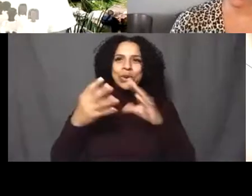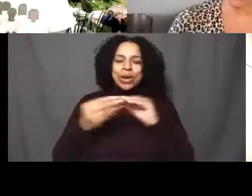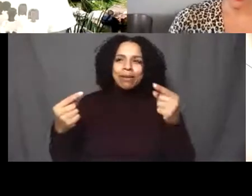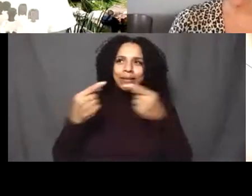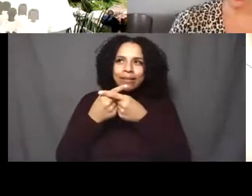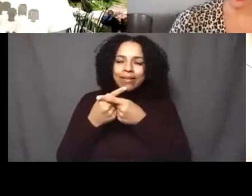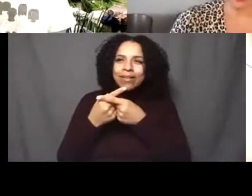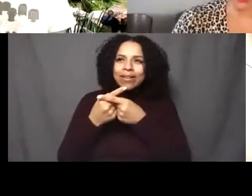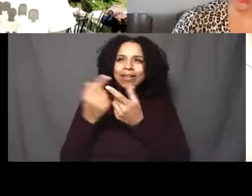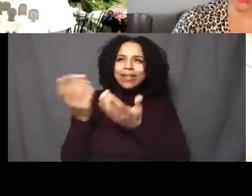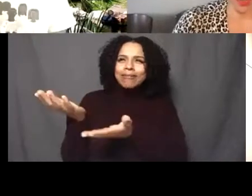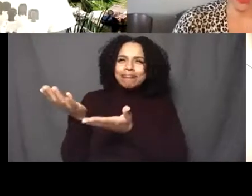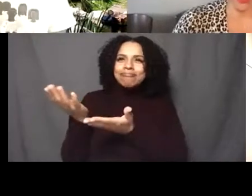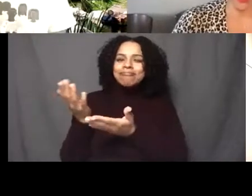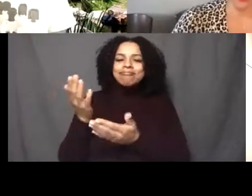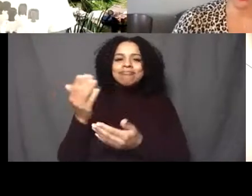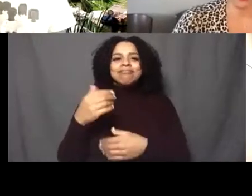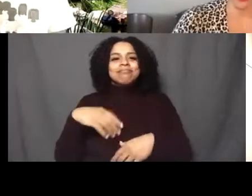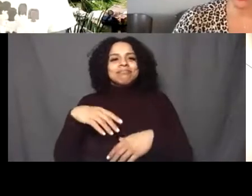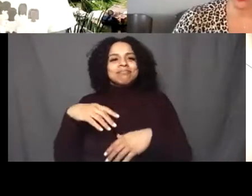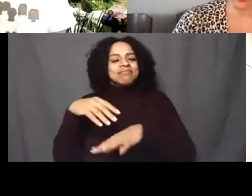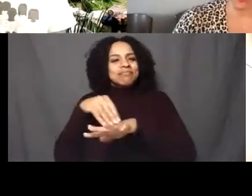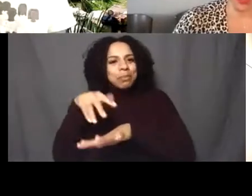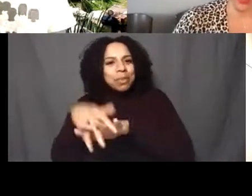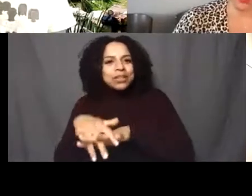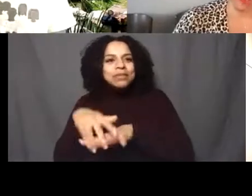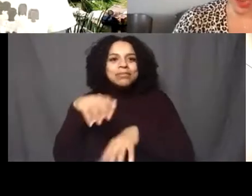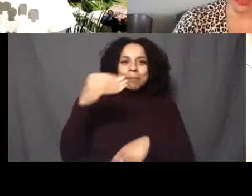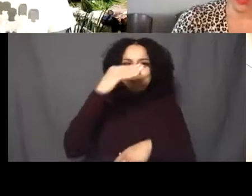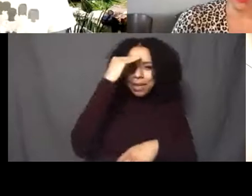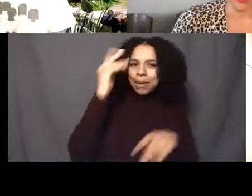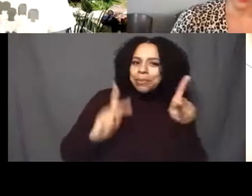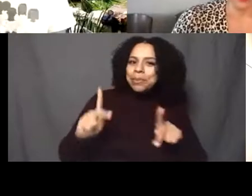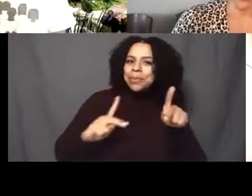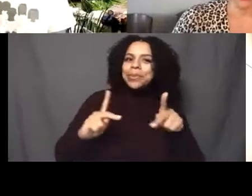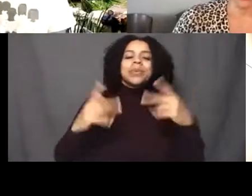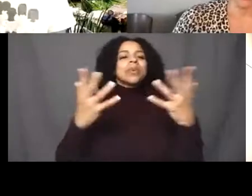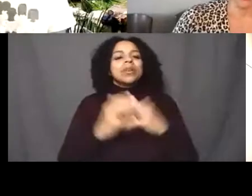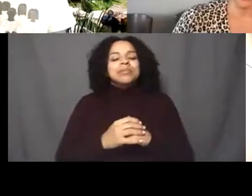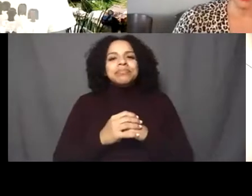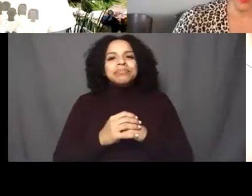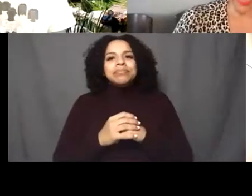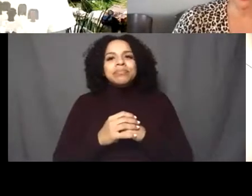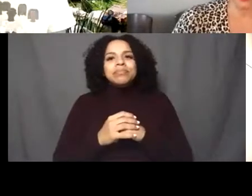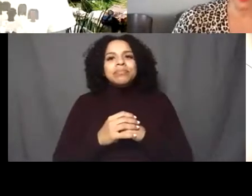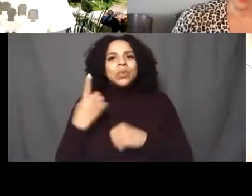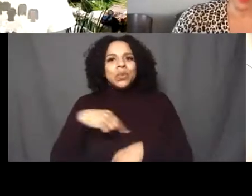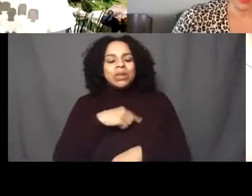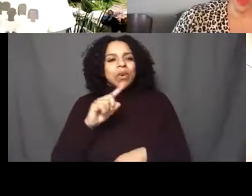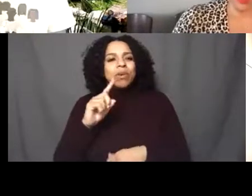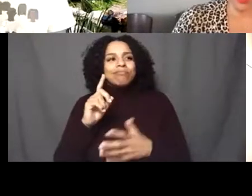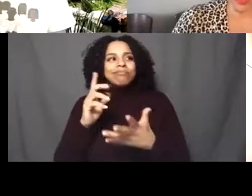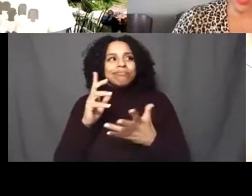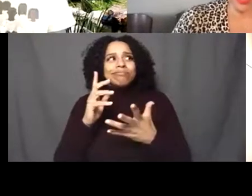Indigenous people. And so that's kind of largely how it was handled. And certainly in the story of American democracy, we've only practically